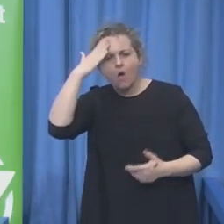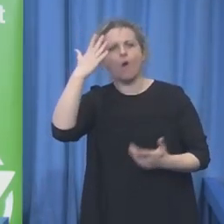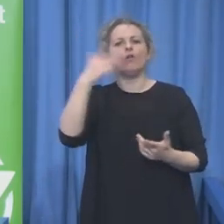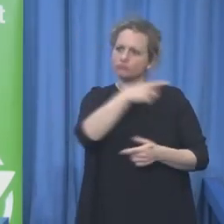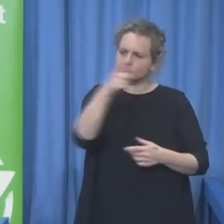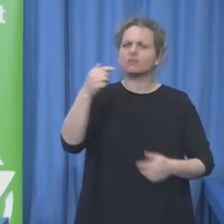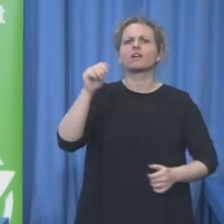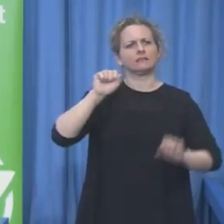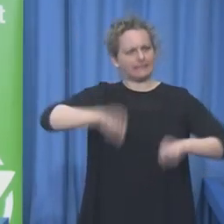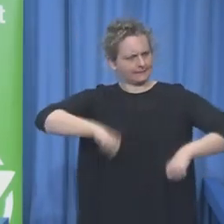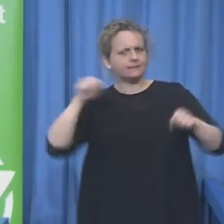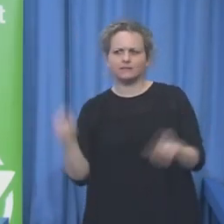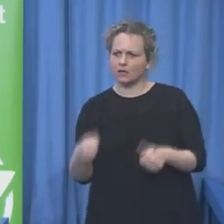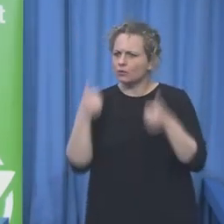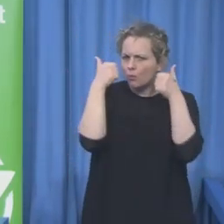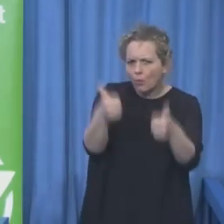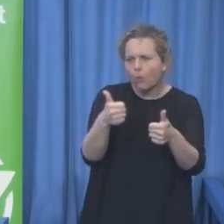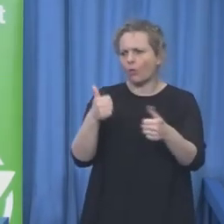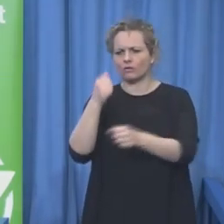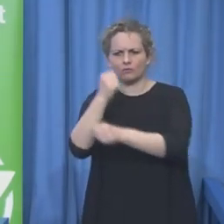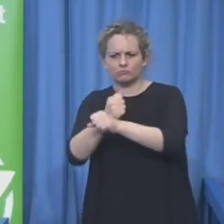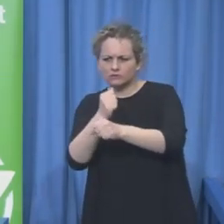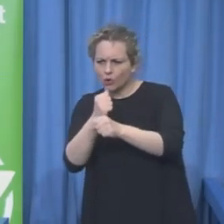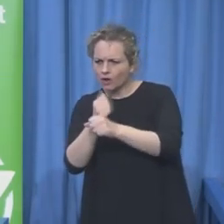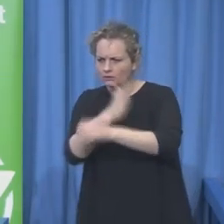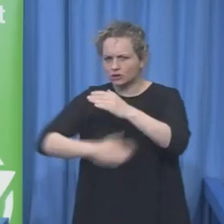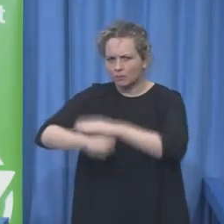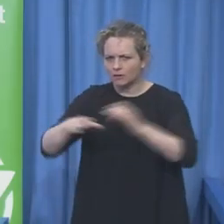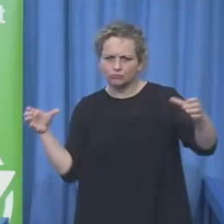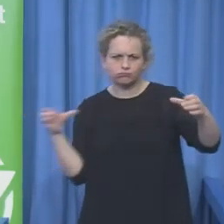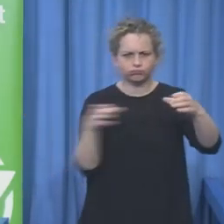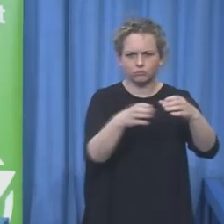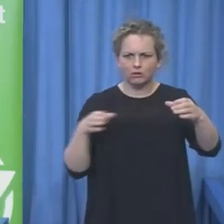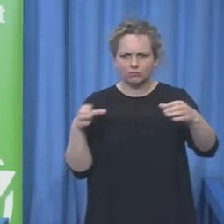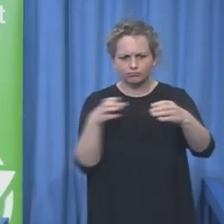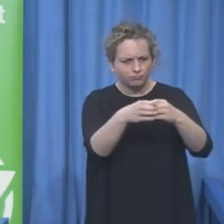workforce that enhances creativity and production.